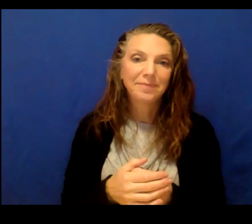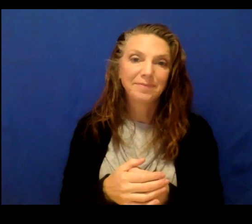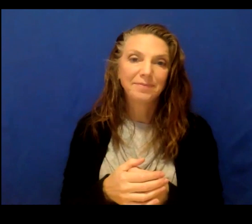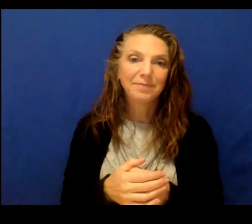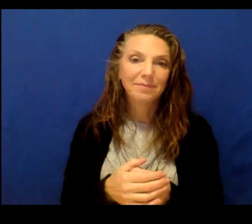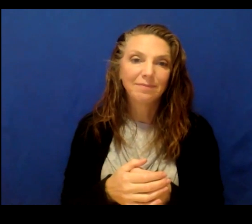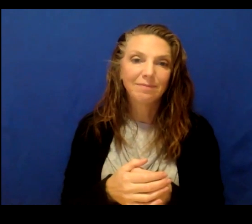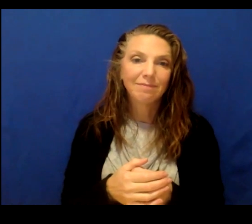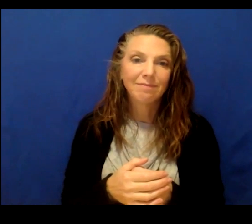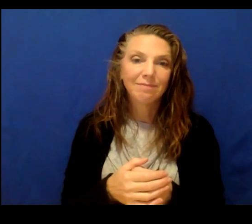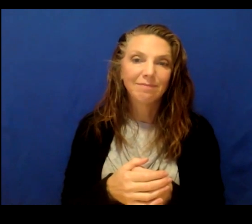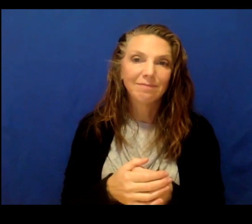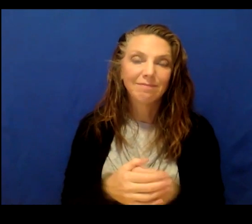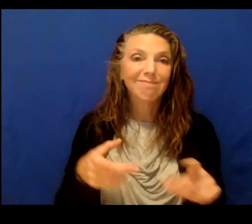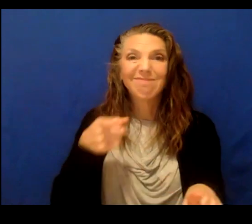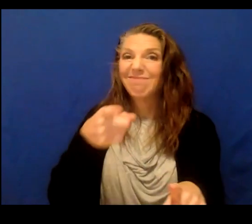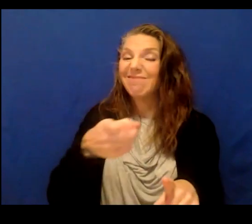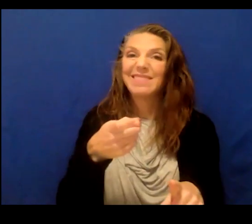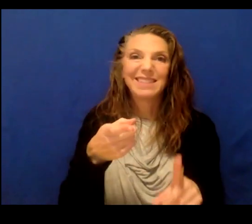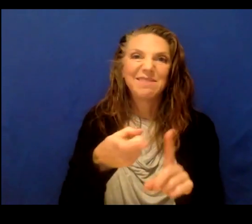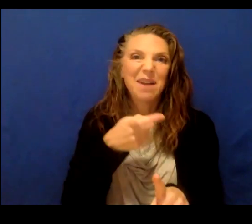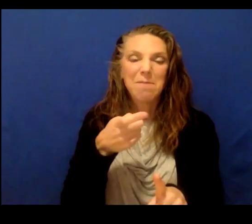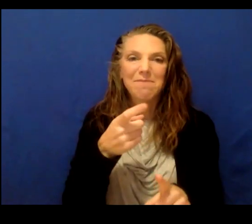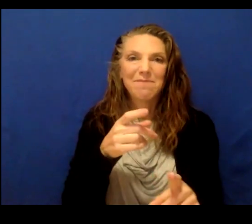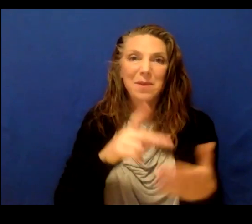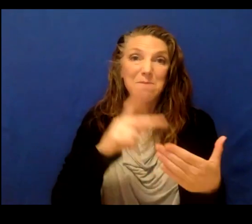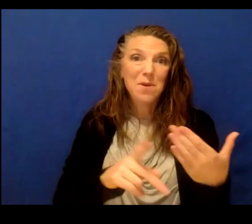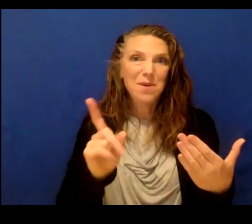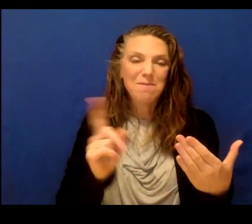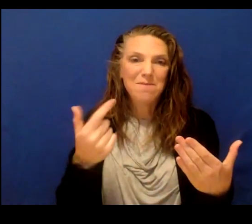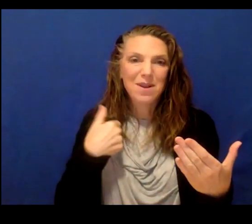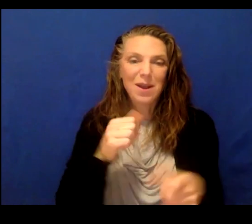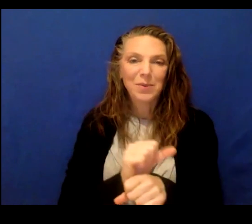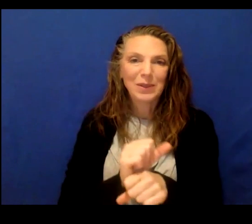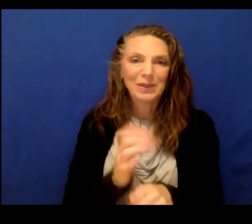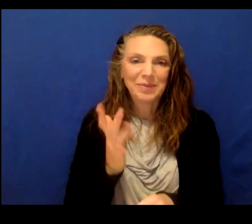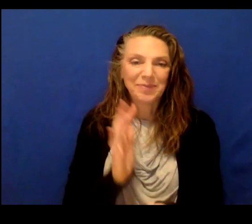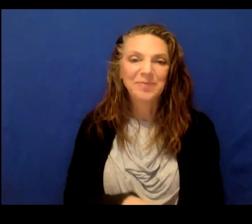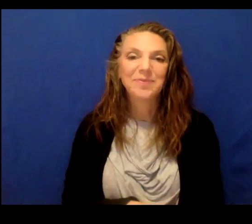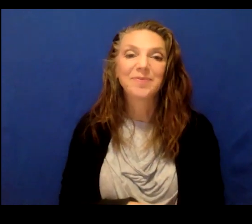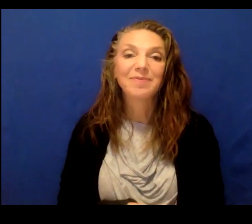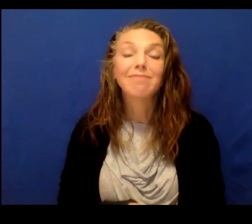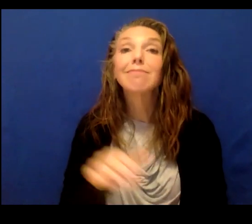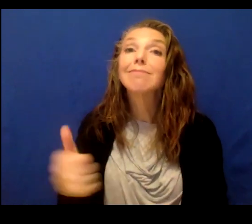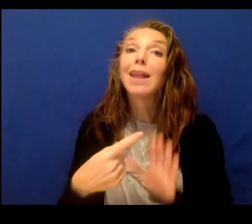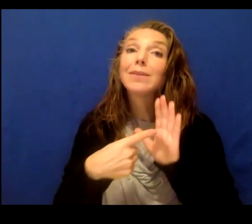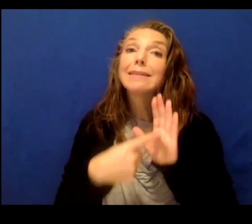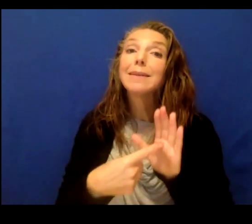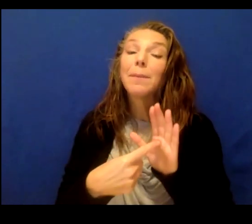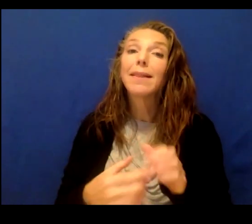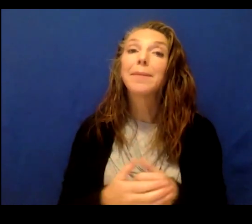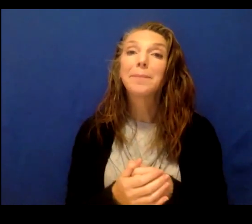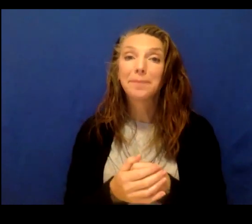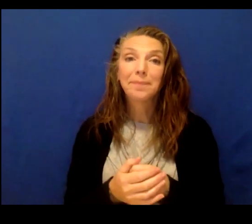picture from a program that I had the opportunity to work at not too long ago. This is another